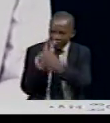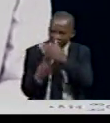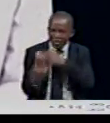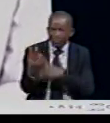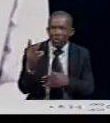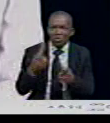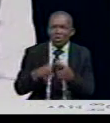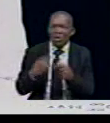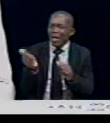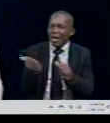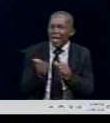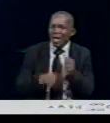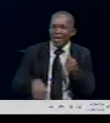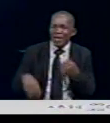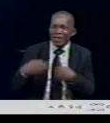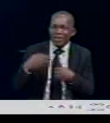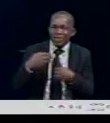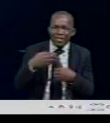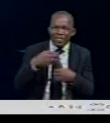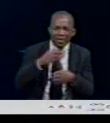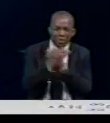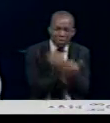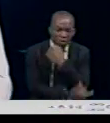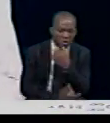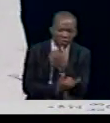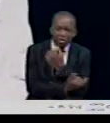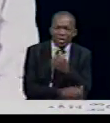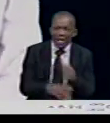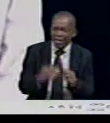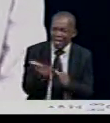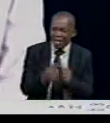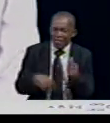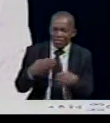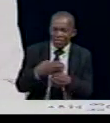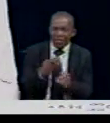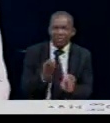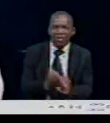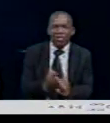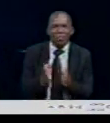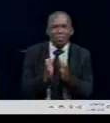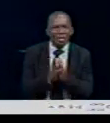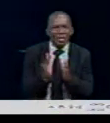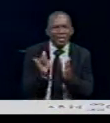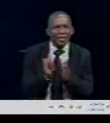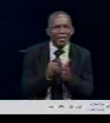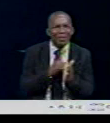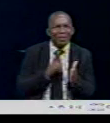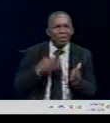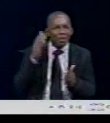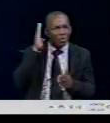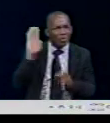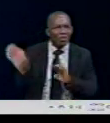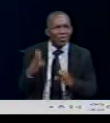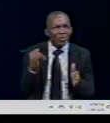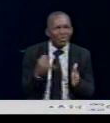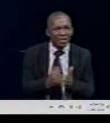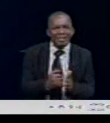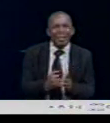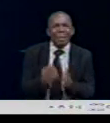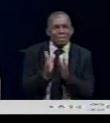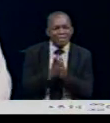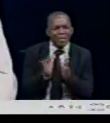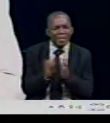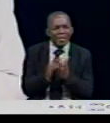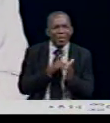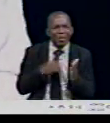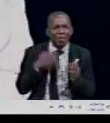gospel to the uttermost part of the earth. For every creature, let's pray that the Lord will do it. Let's pray that the Lord will do it. Let's pray